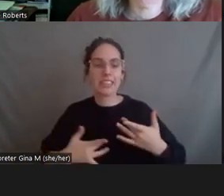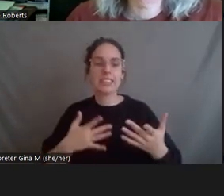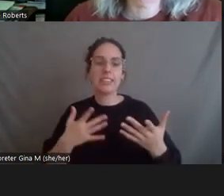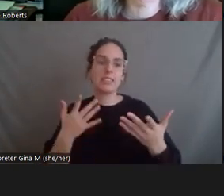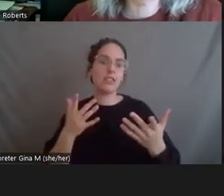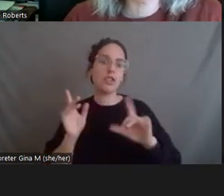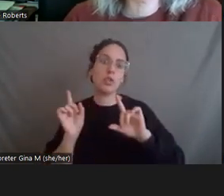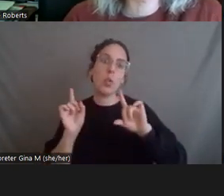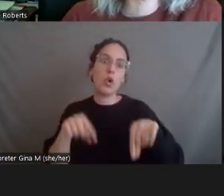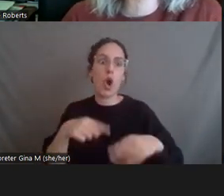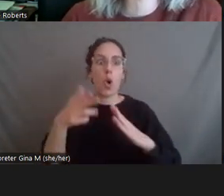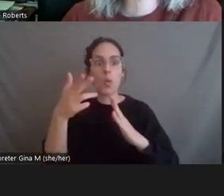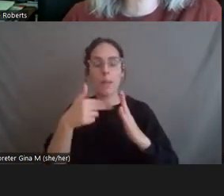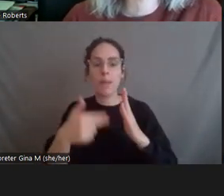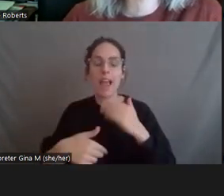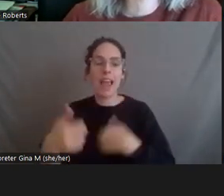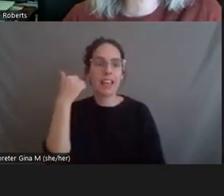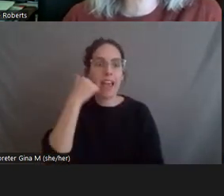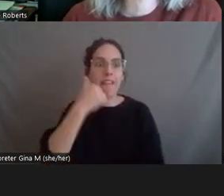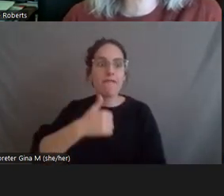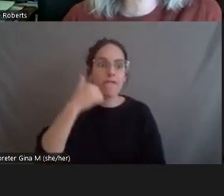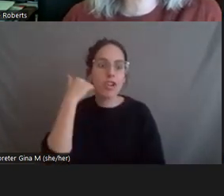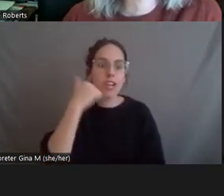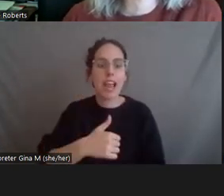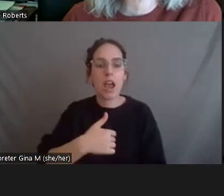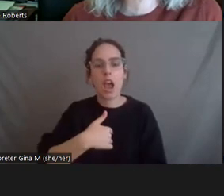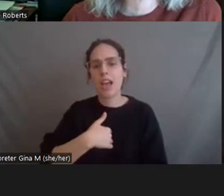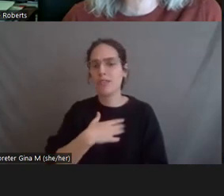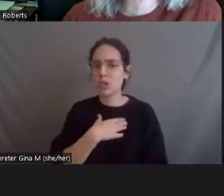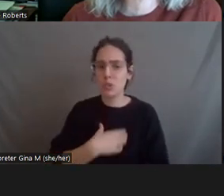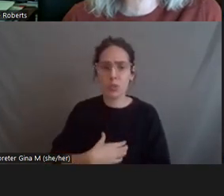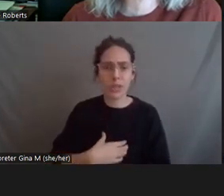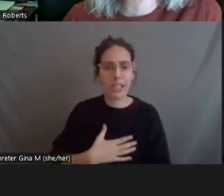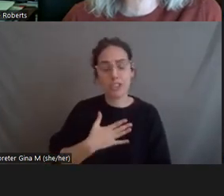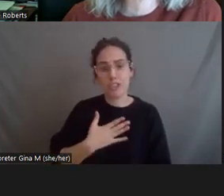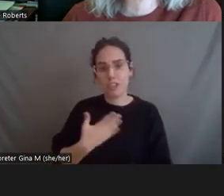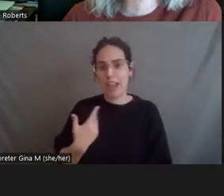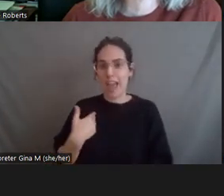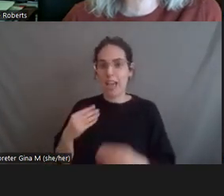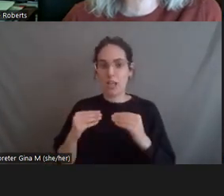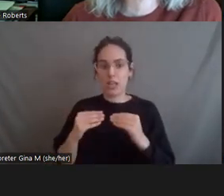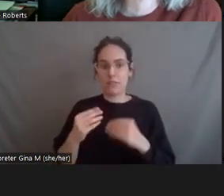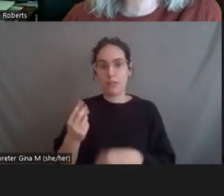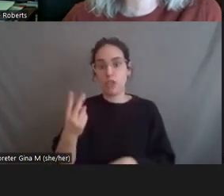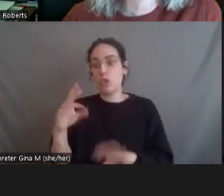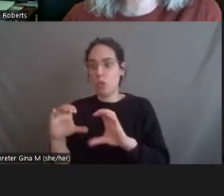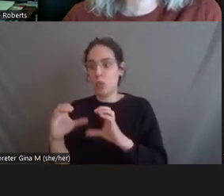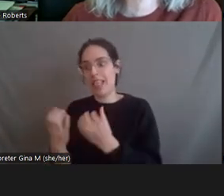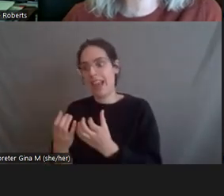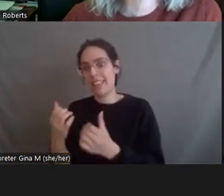single day. I just wish my two classes a week, I'm doing only one right